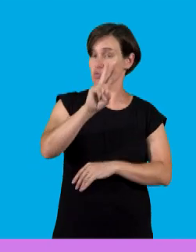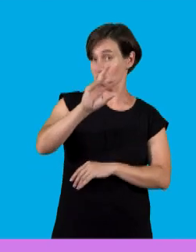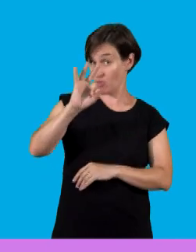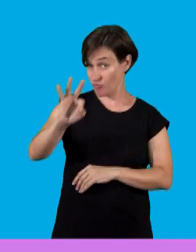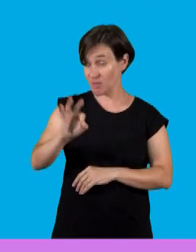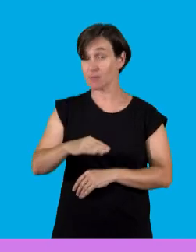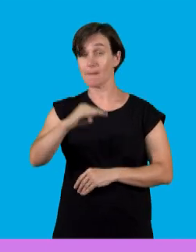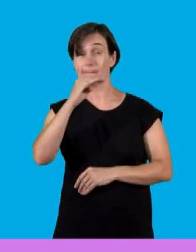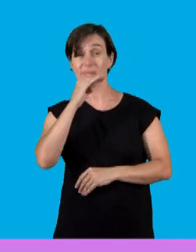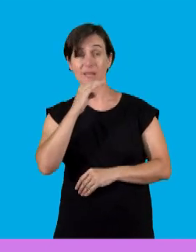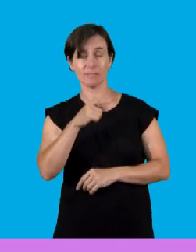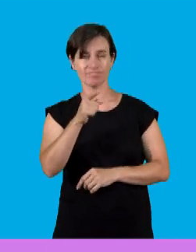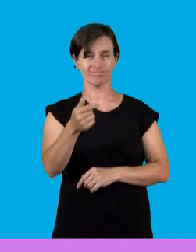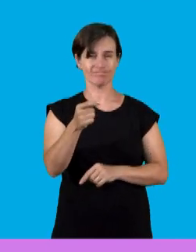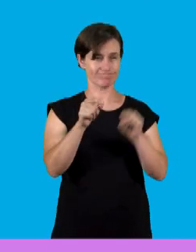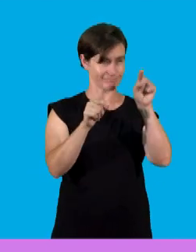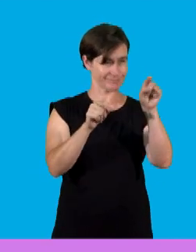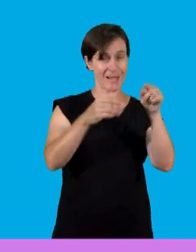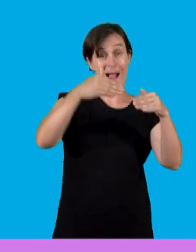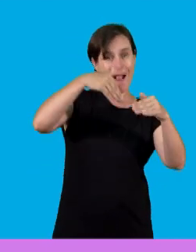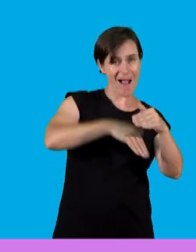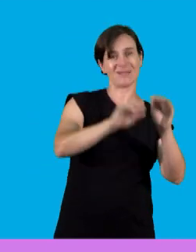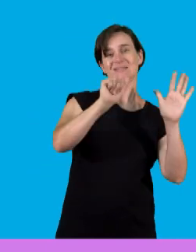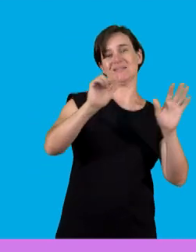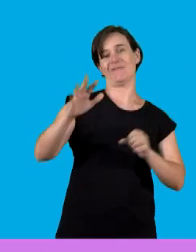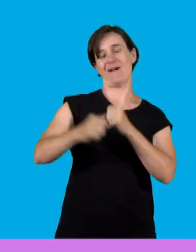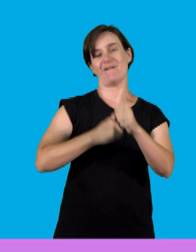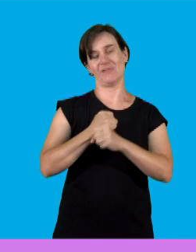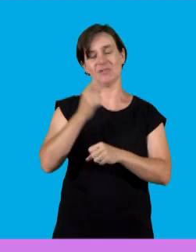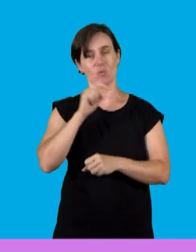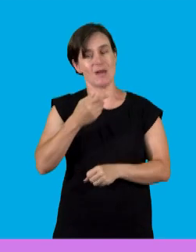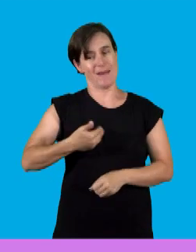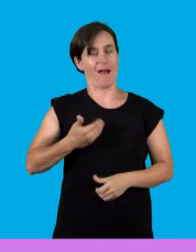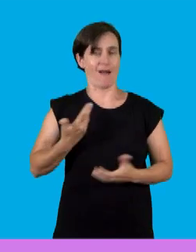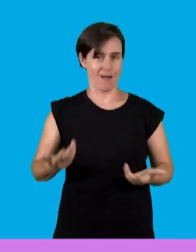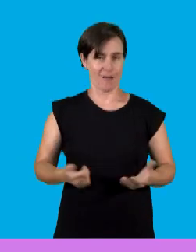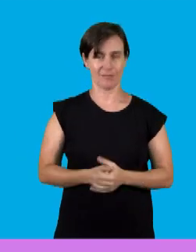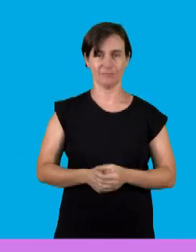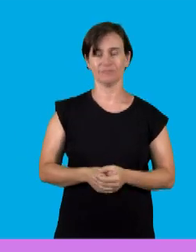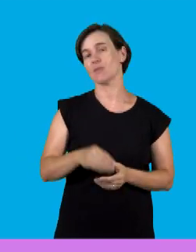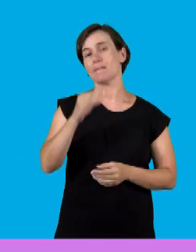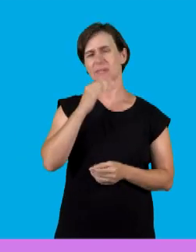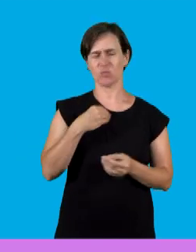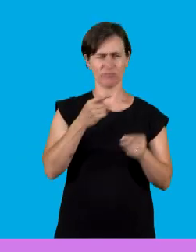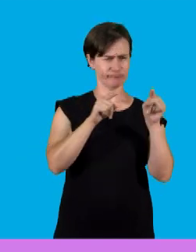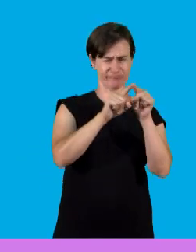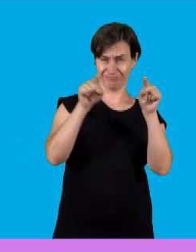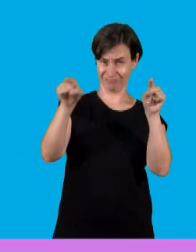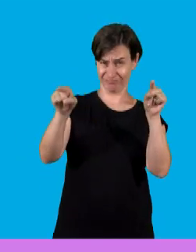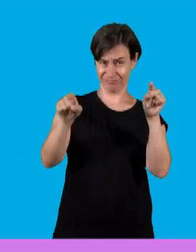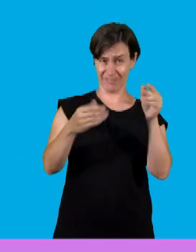years old, so that means he's under 65, no, younger than 65 years old. So we can clearly see